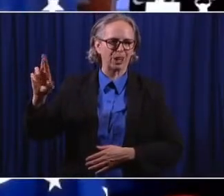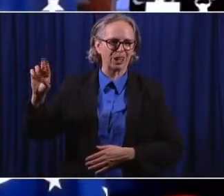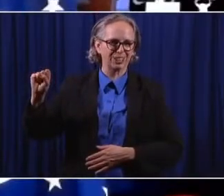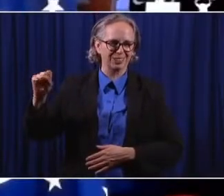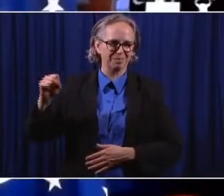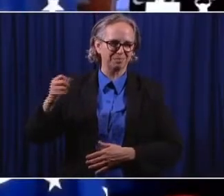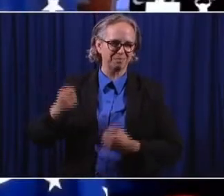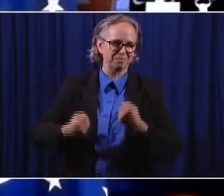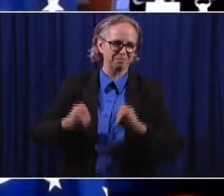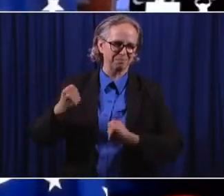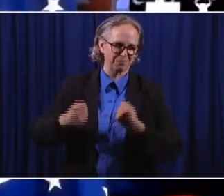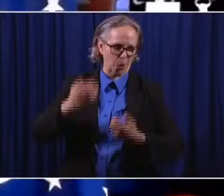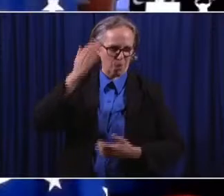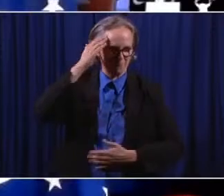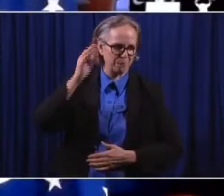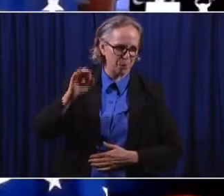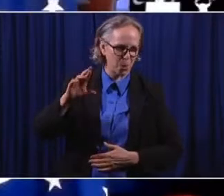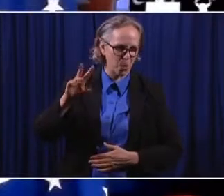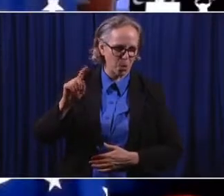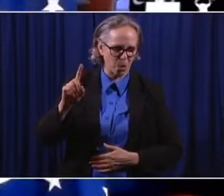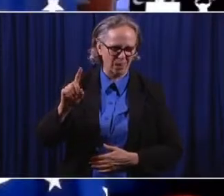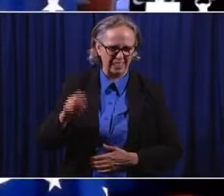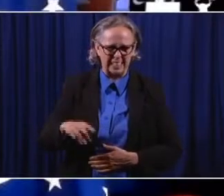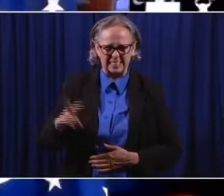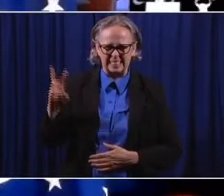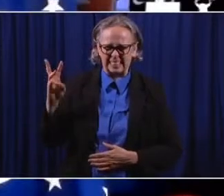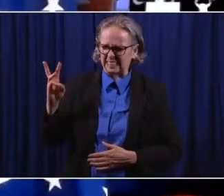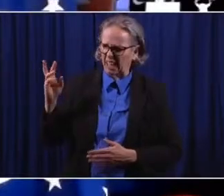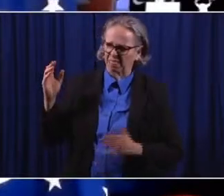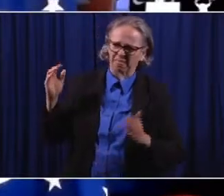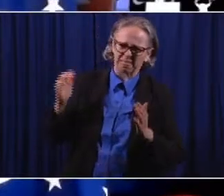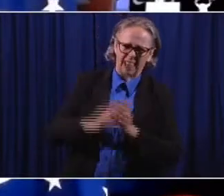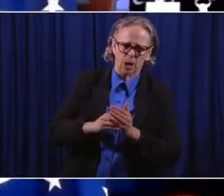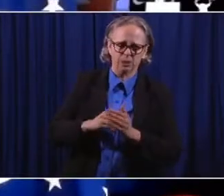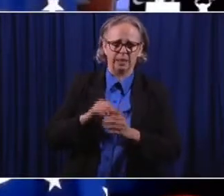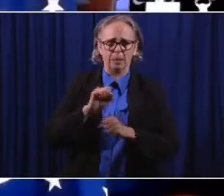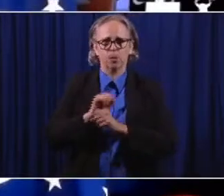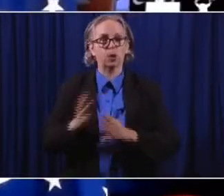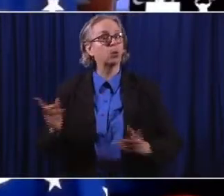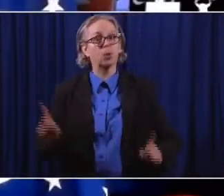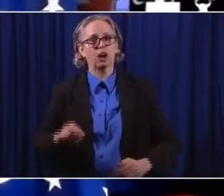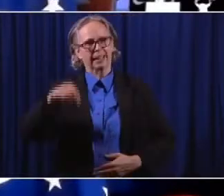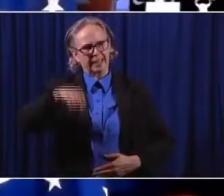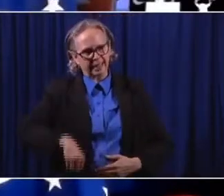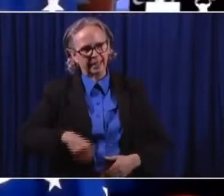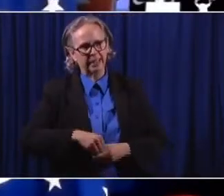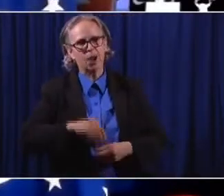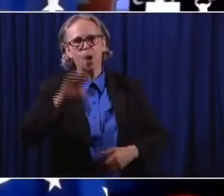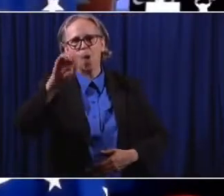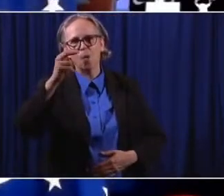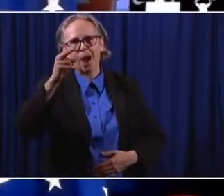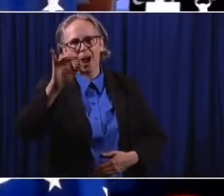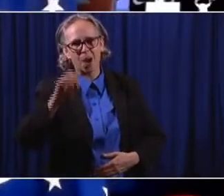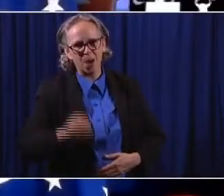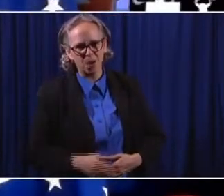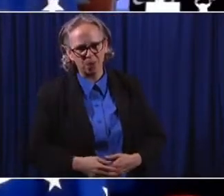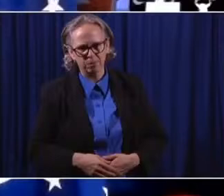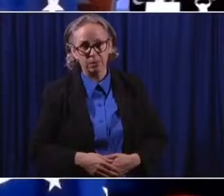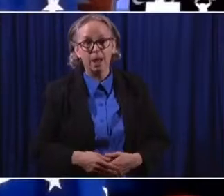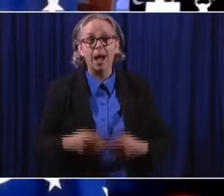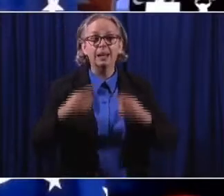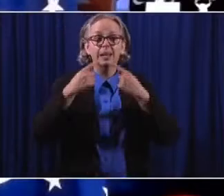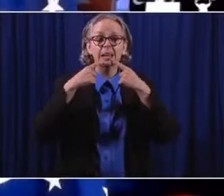employ 6,000 people in the state of Ohio. But we're announcing a donation that they made of